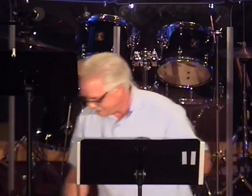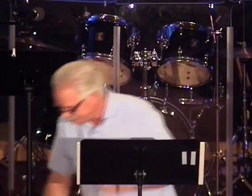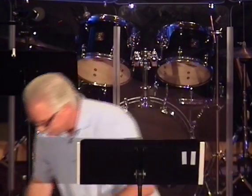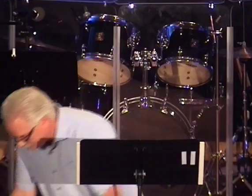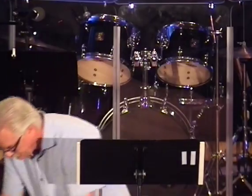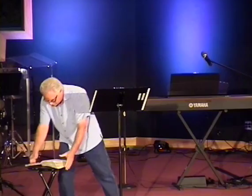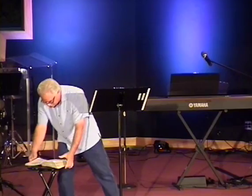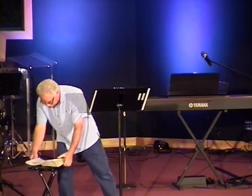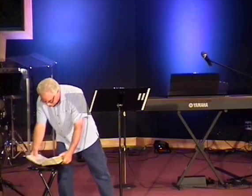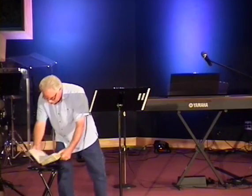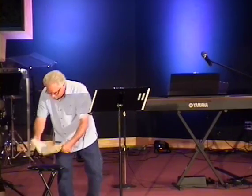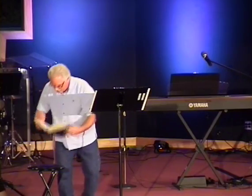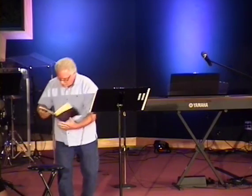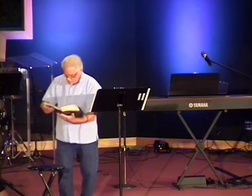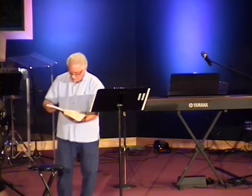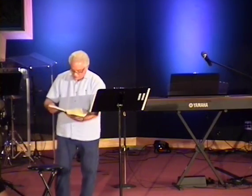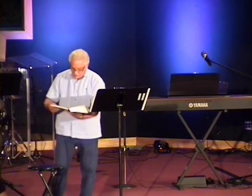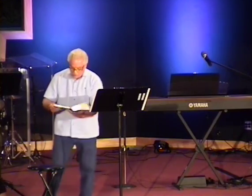here.